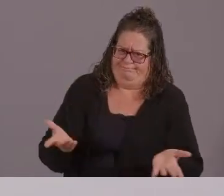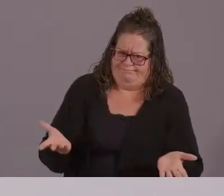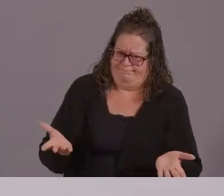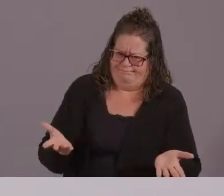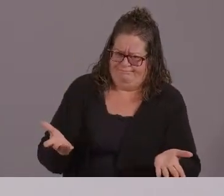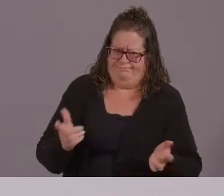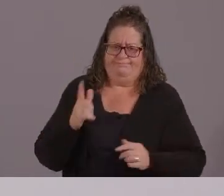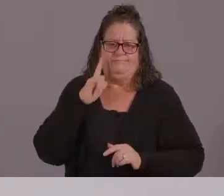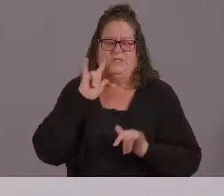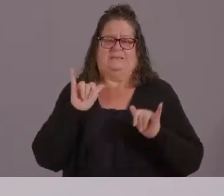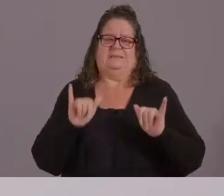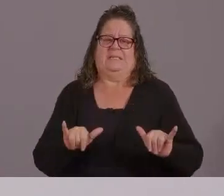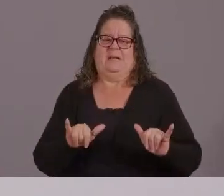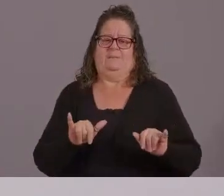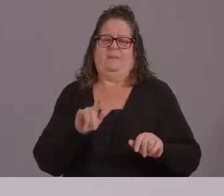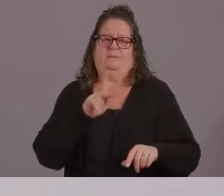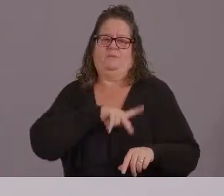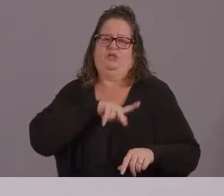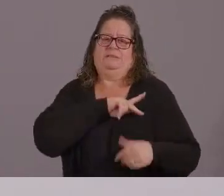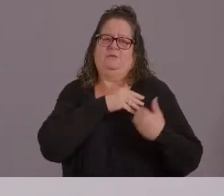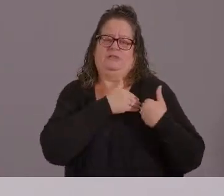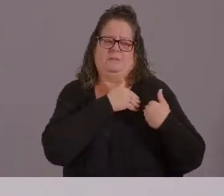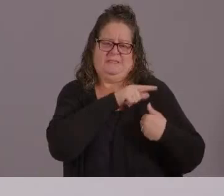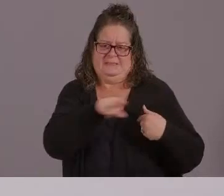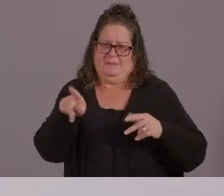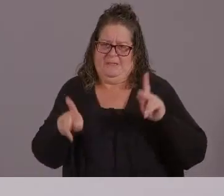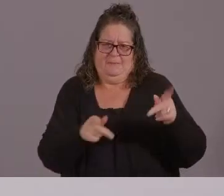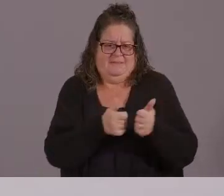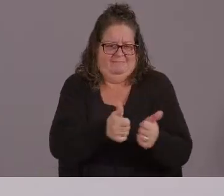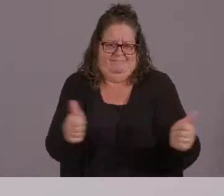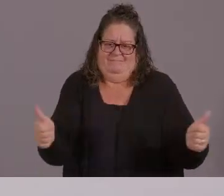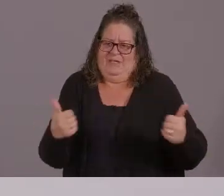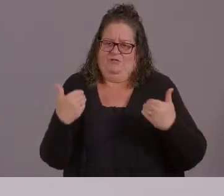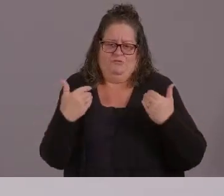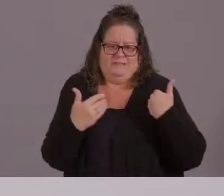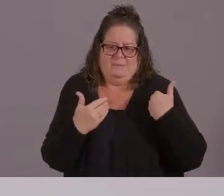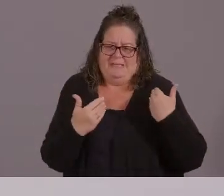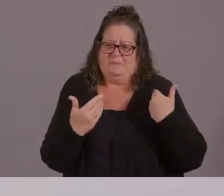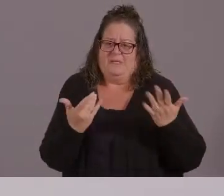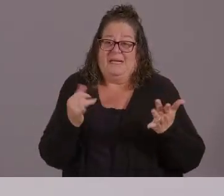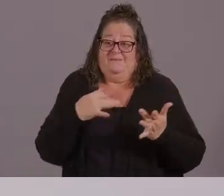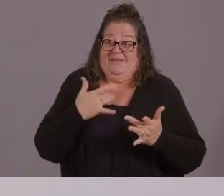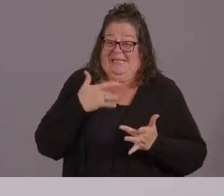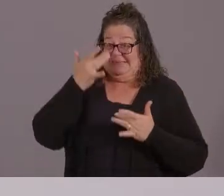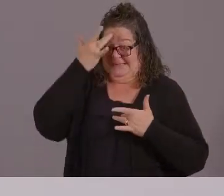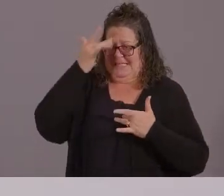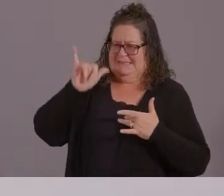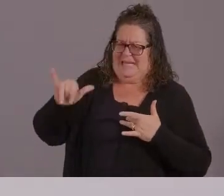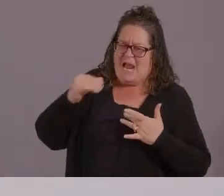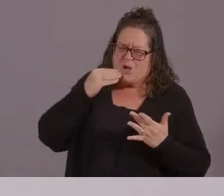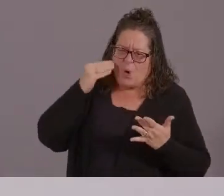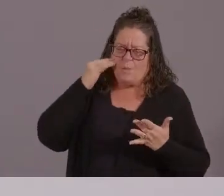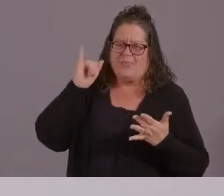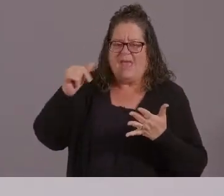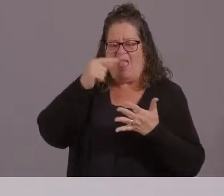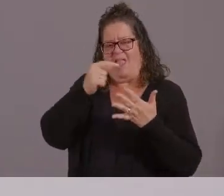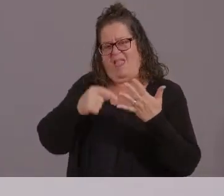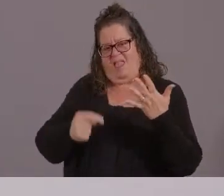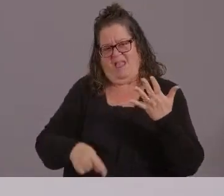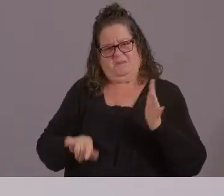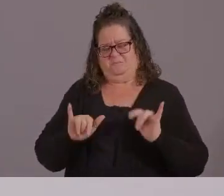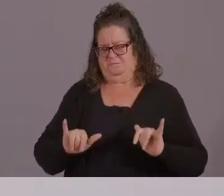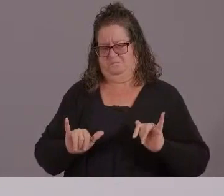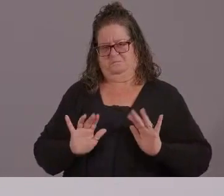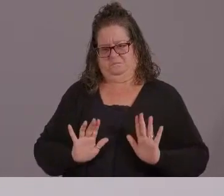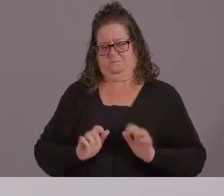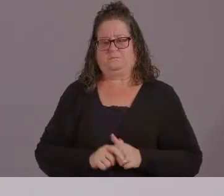hands and making sure that you're staying home when you're sick. All of those play a role. And so as we